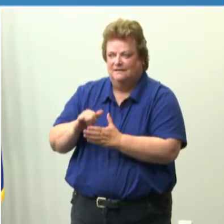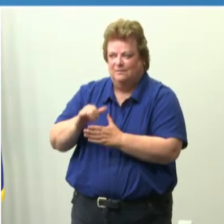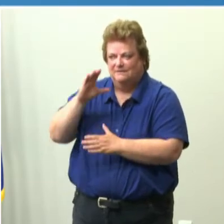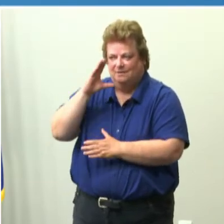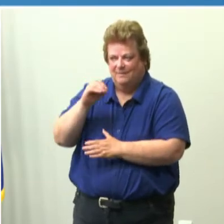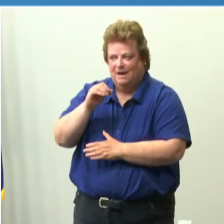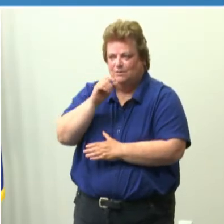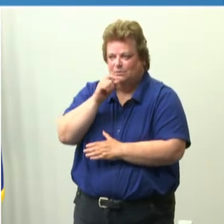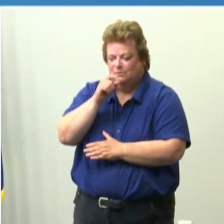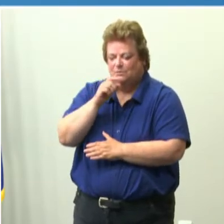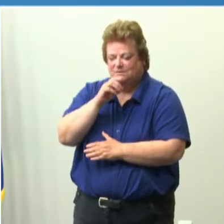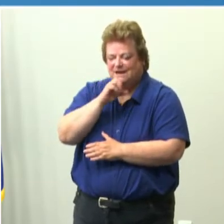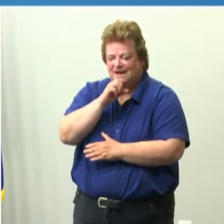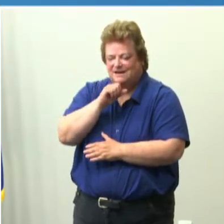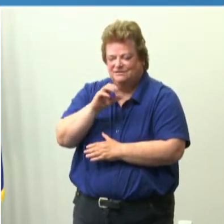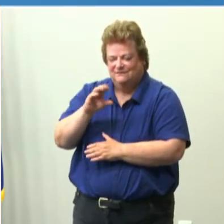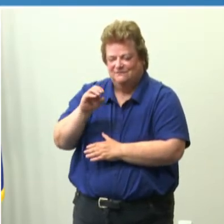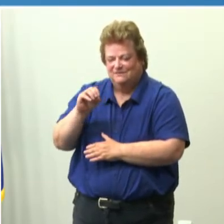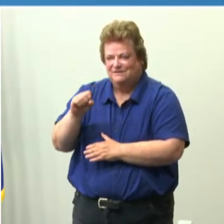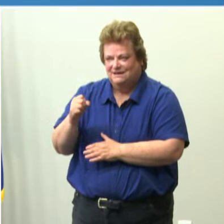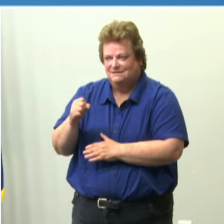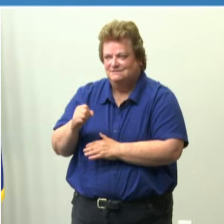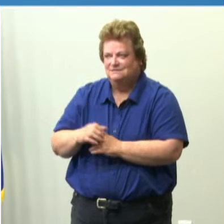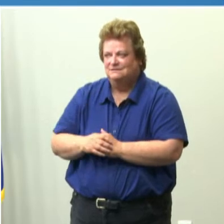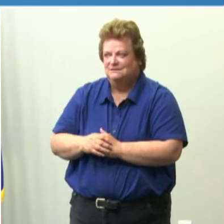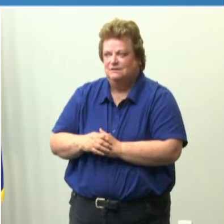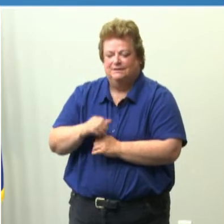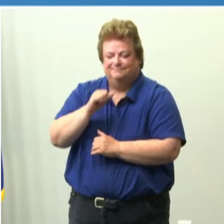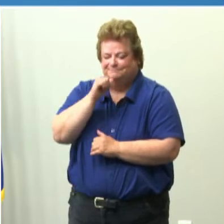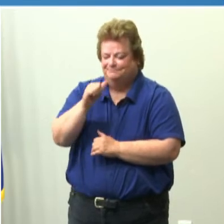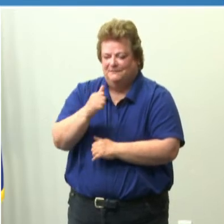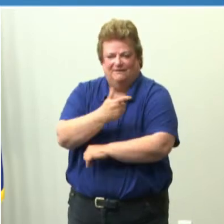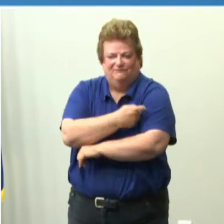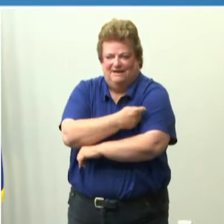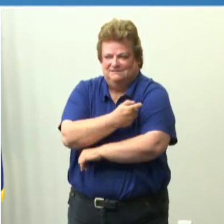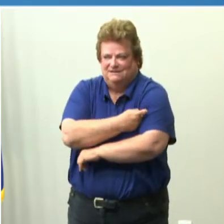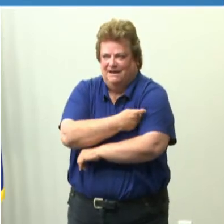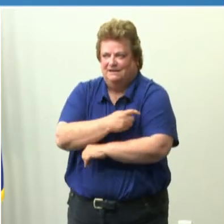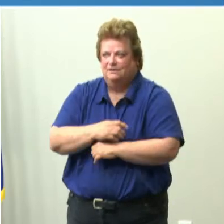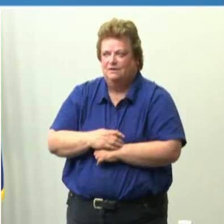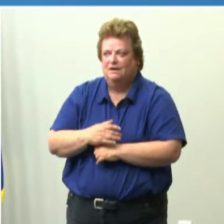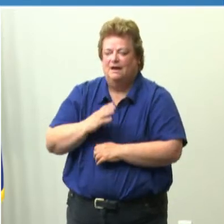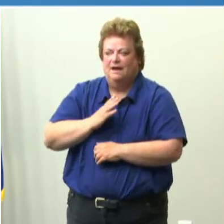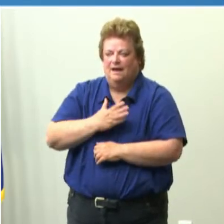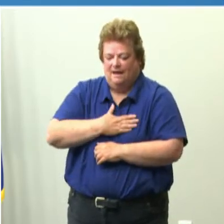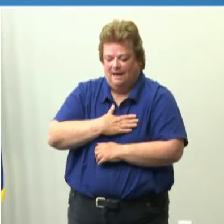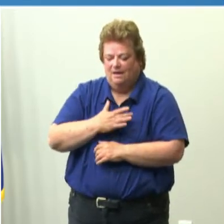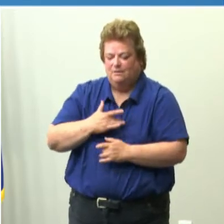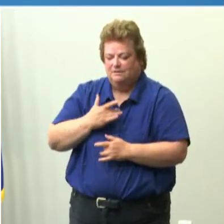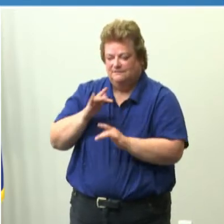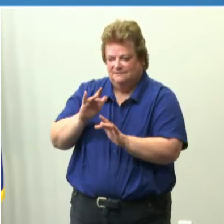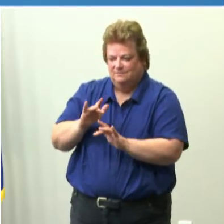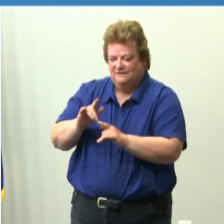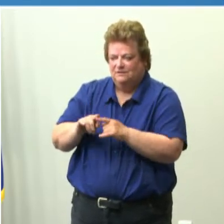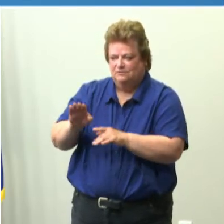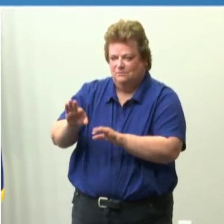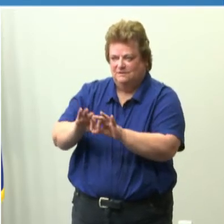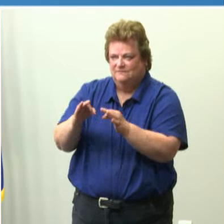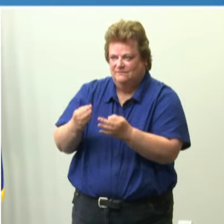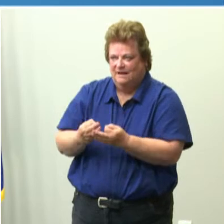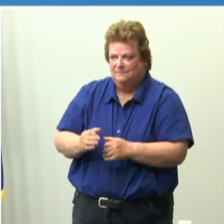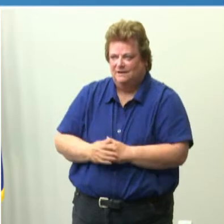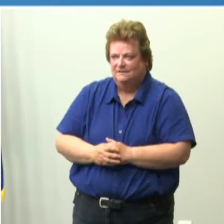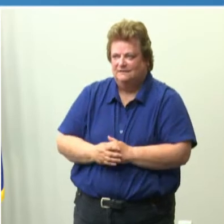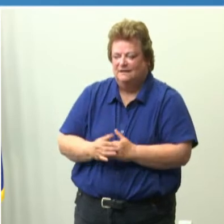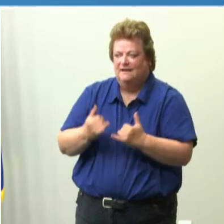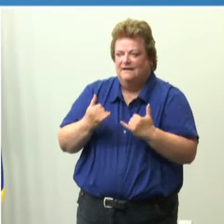his 60s who was unvaccinated. Our sympathies go to his loved ones. This case